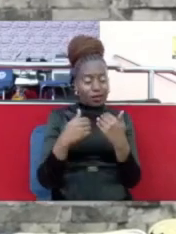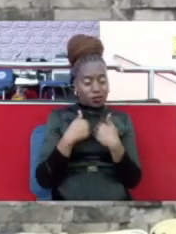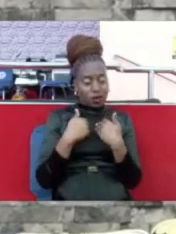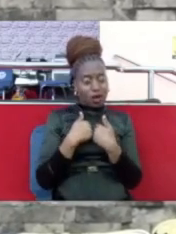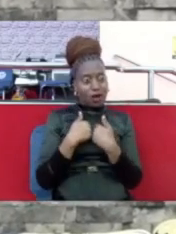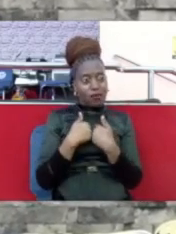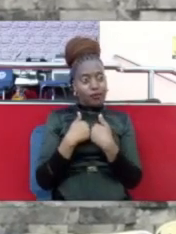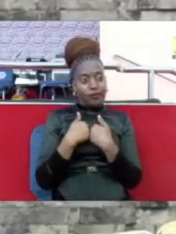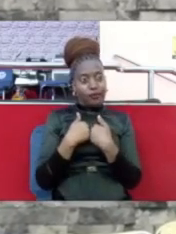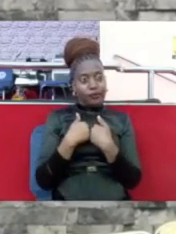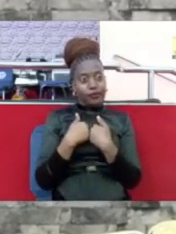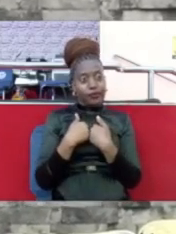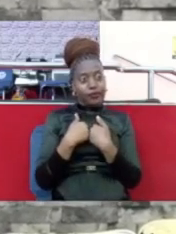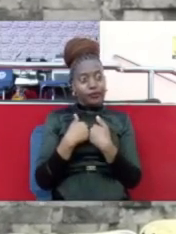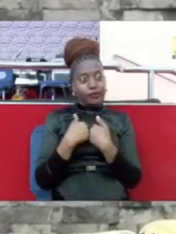to